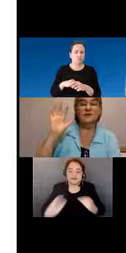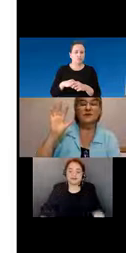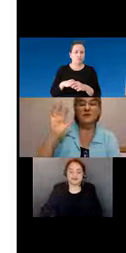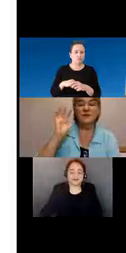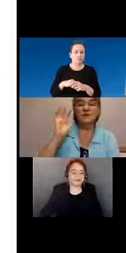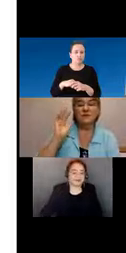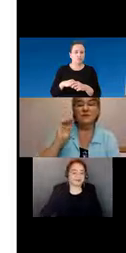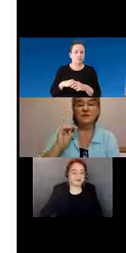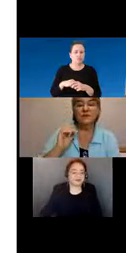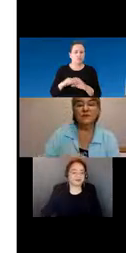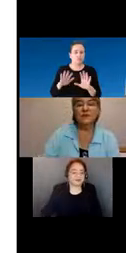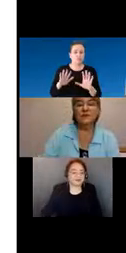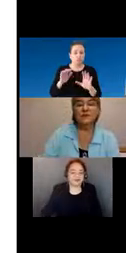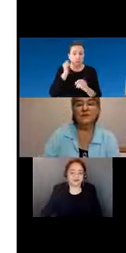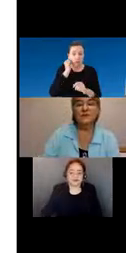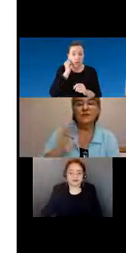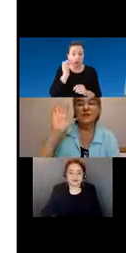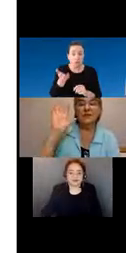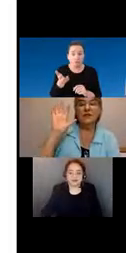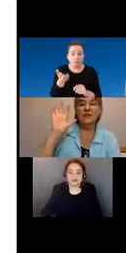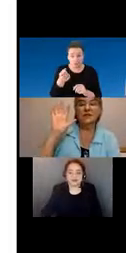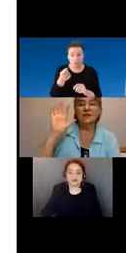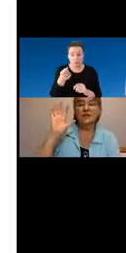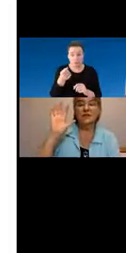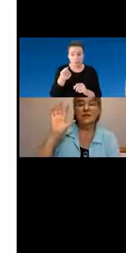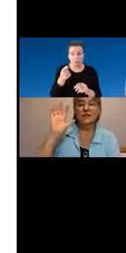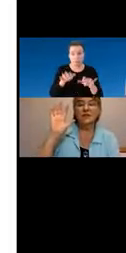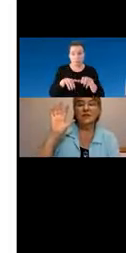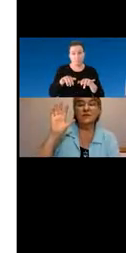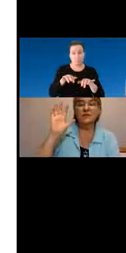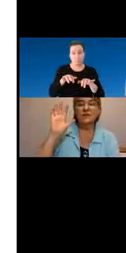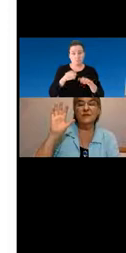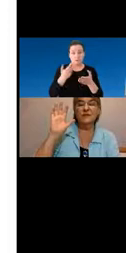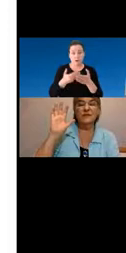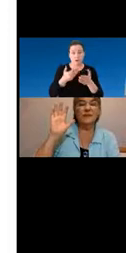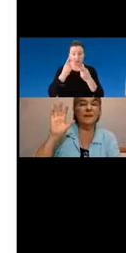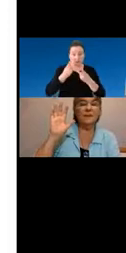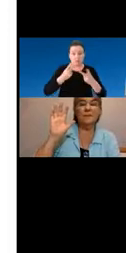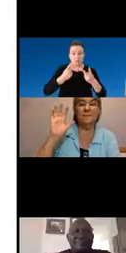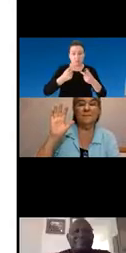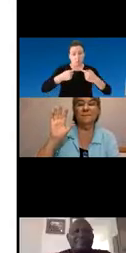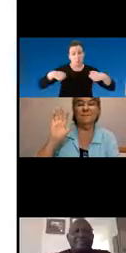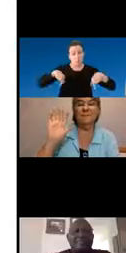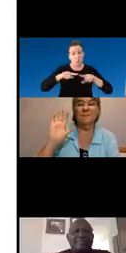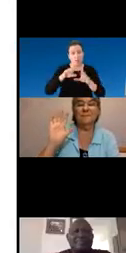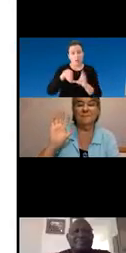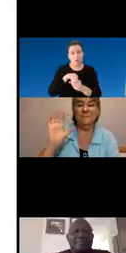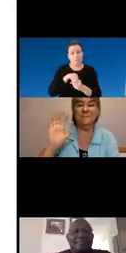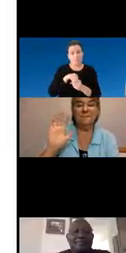So Sheena, can you promote them, please? Can you see all the panelists? Bumi,